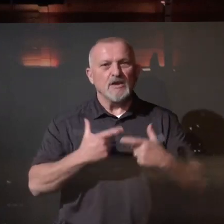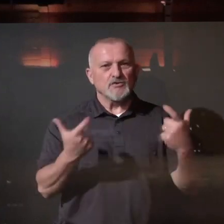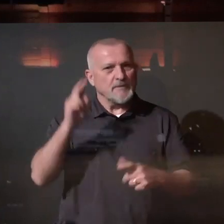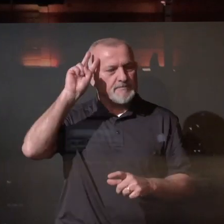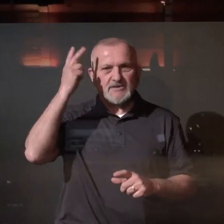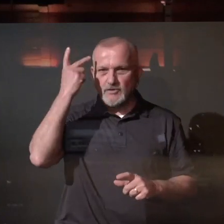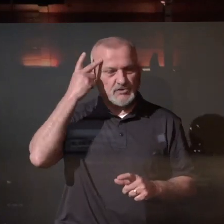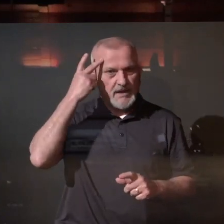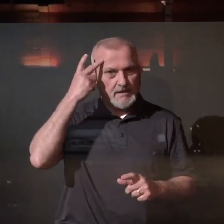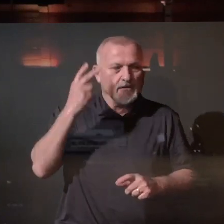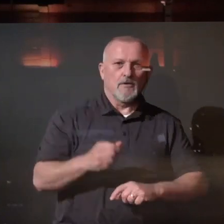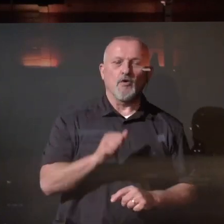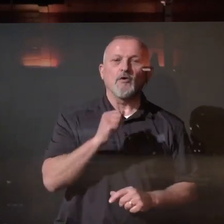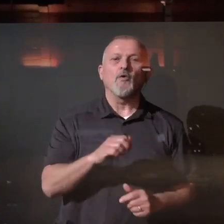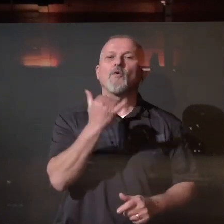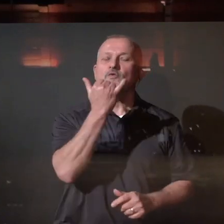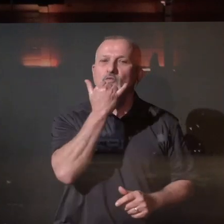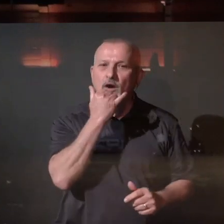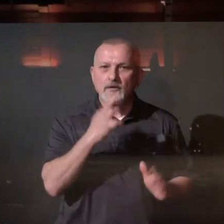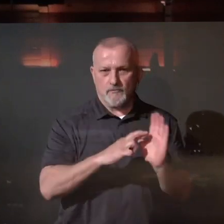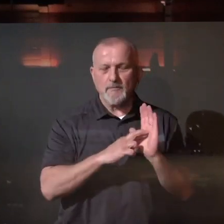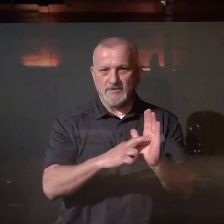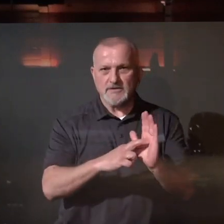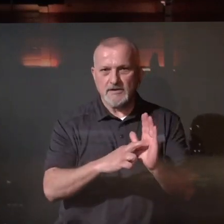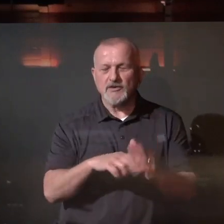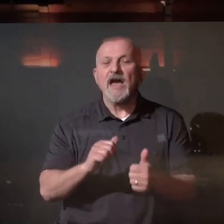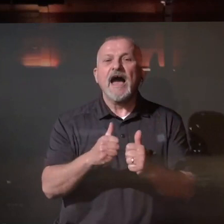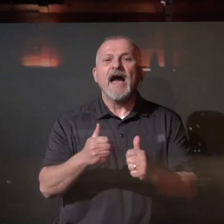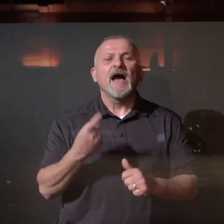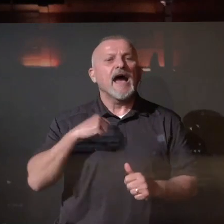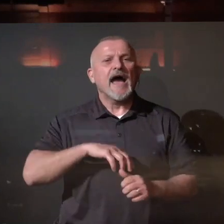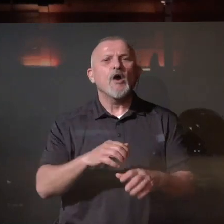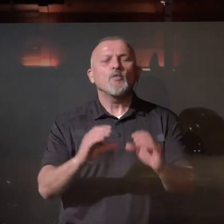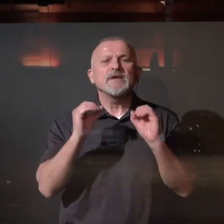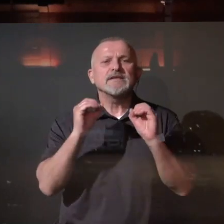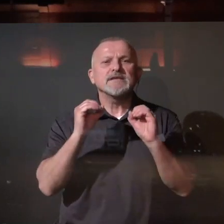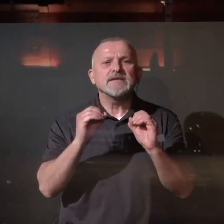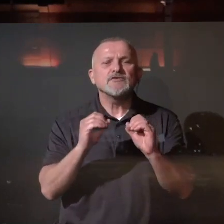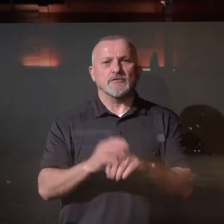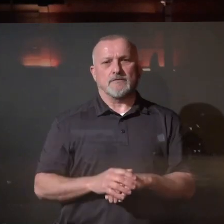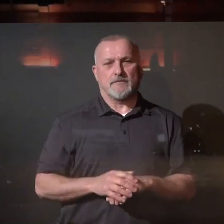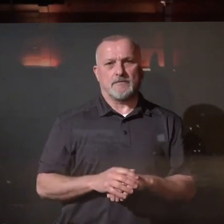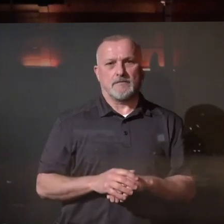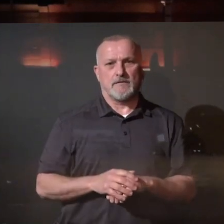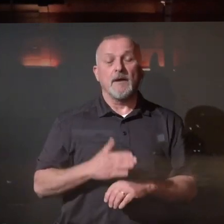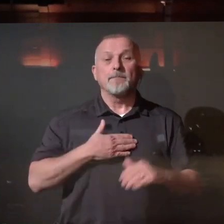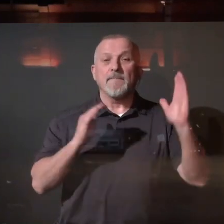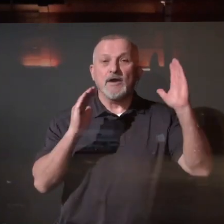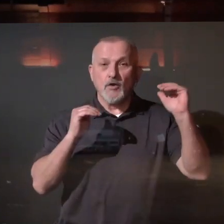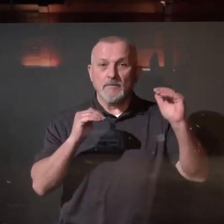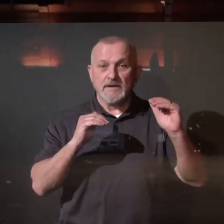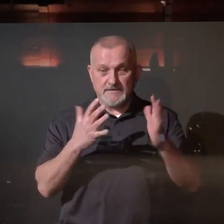misunderstanding, misrepresentation of discipleship in the church, the way that we preach about it, the way that we teach about it. My hope is that we get all